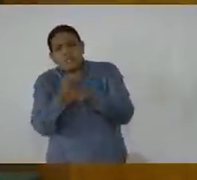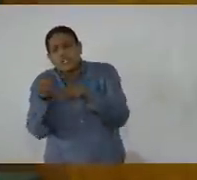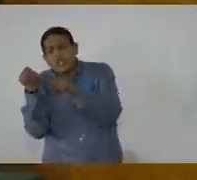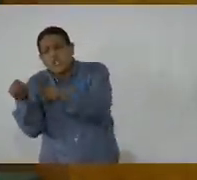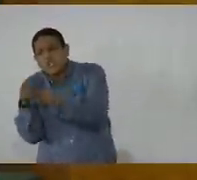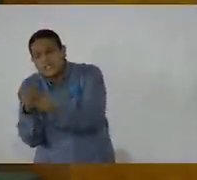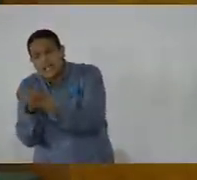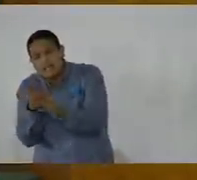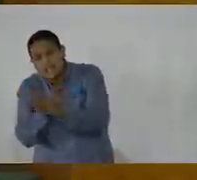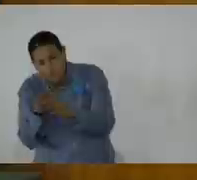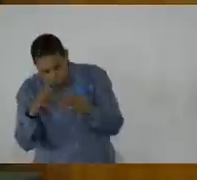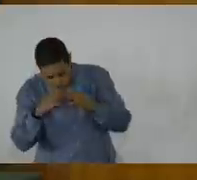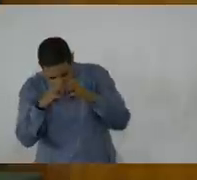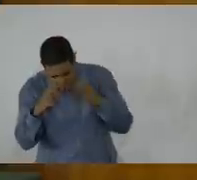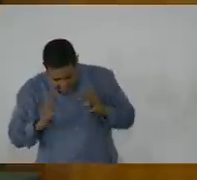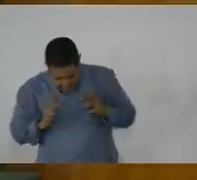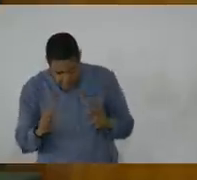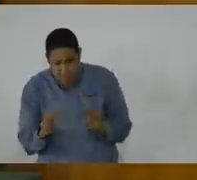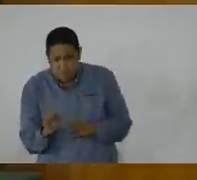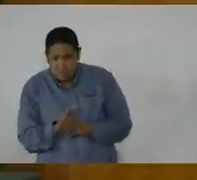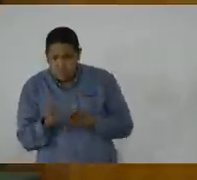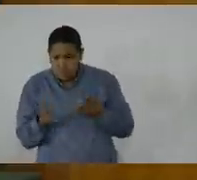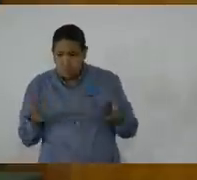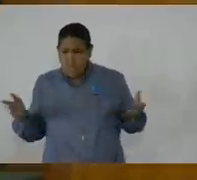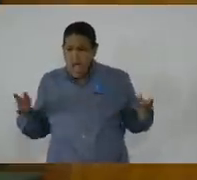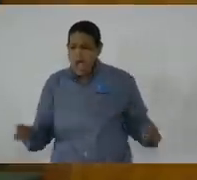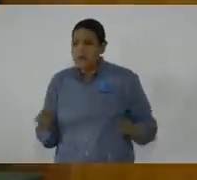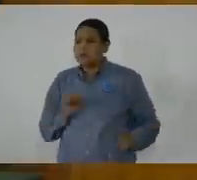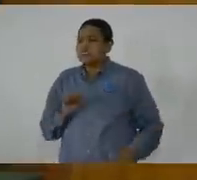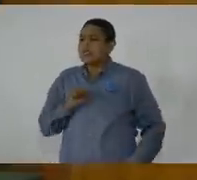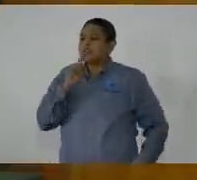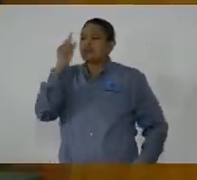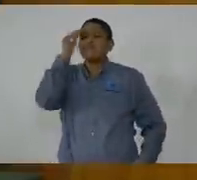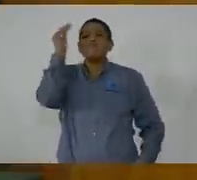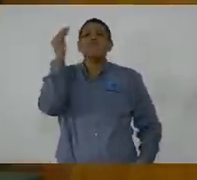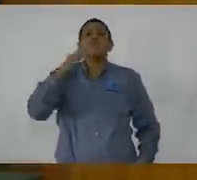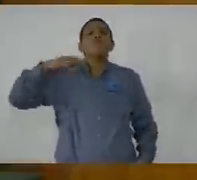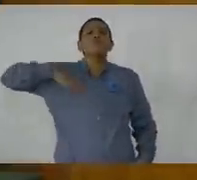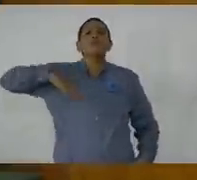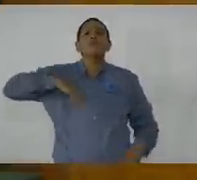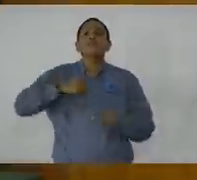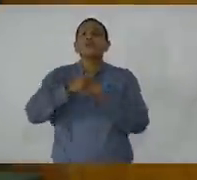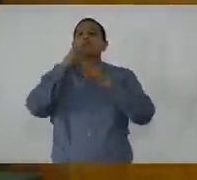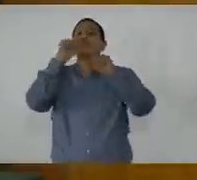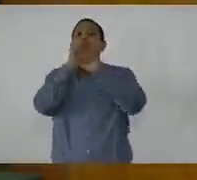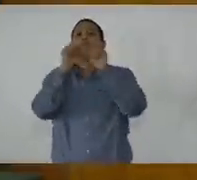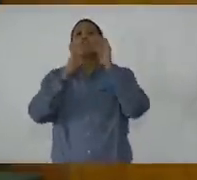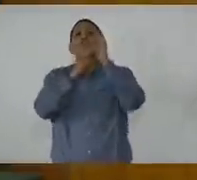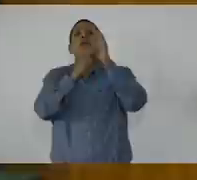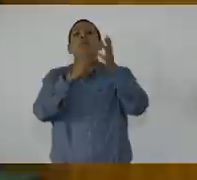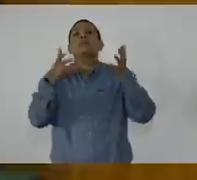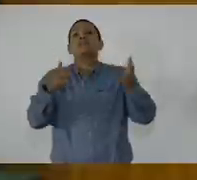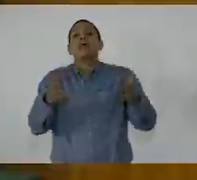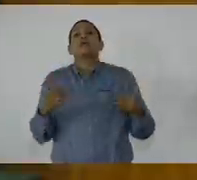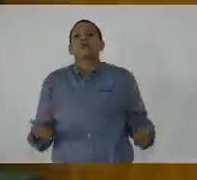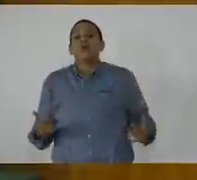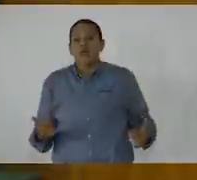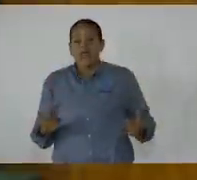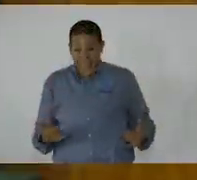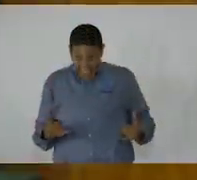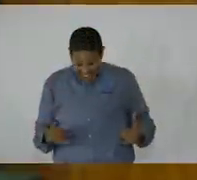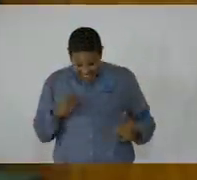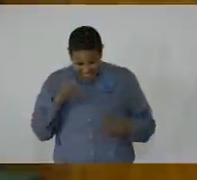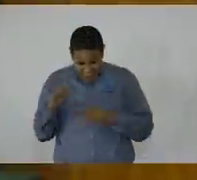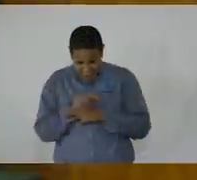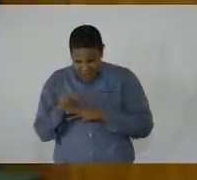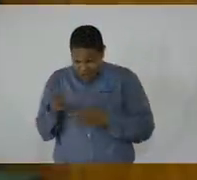of Industry, Investment, and Commerce that I have the privilege of representing here today is the